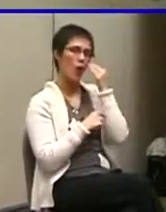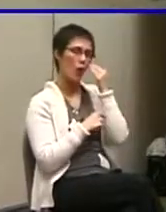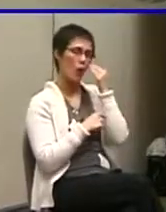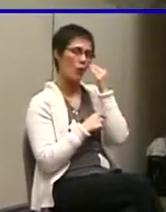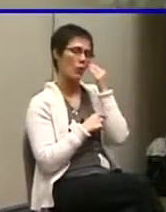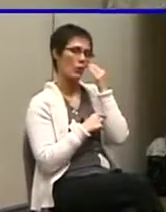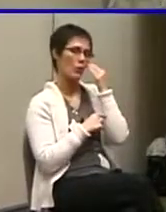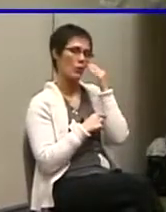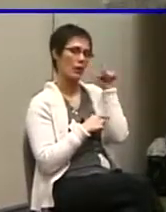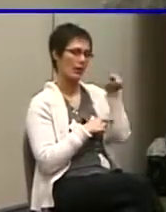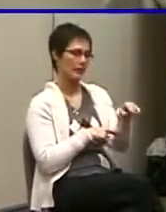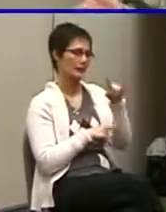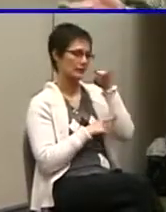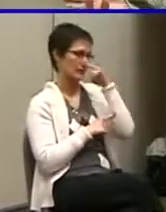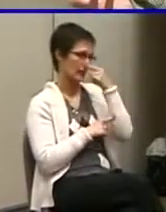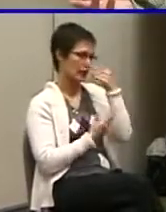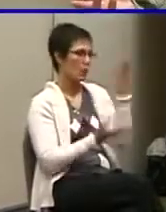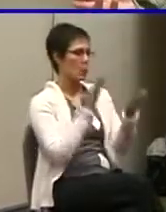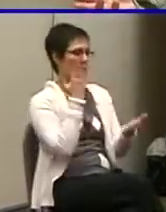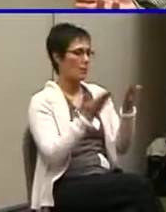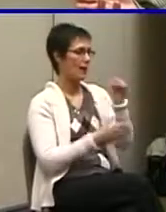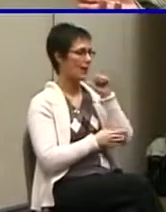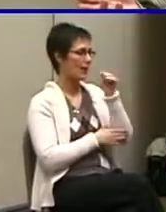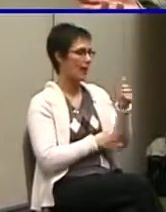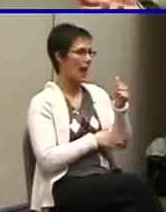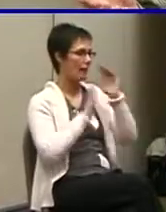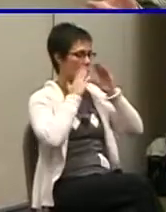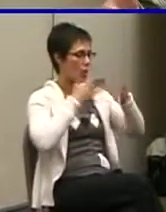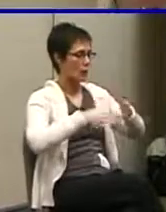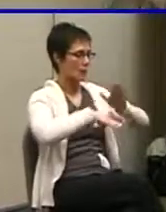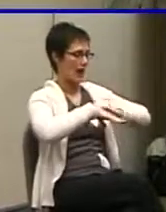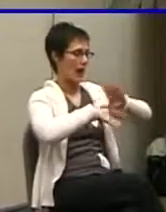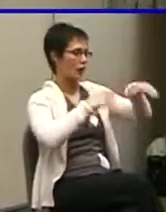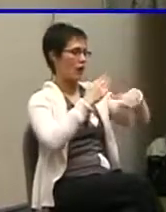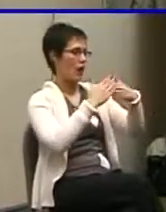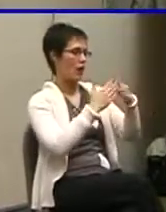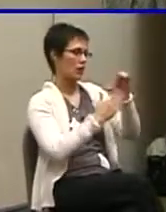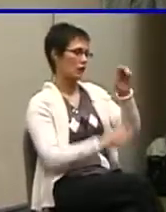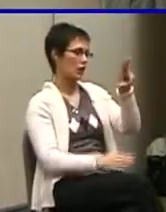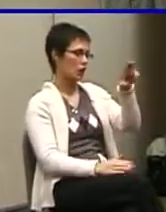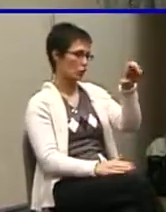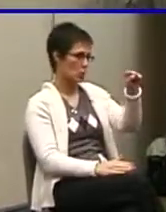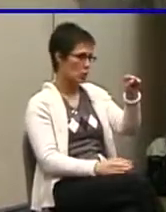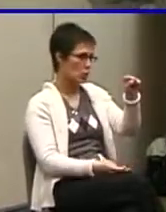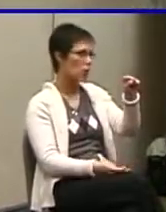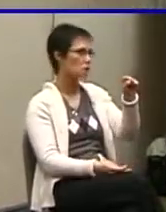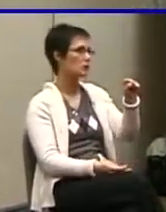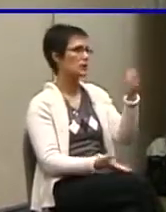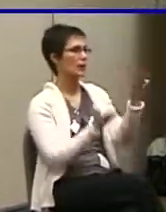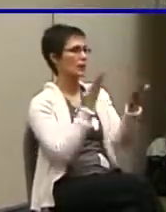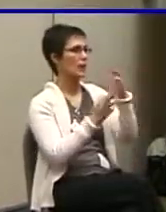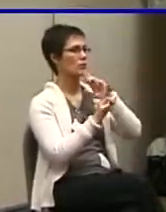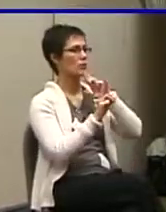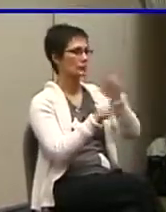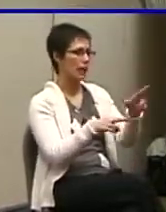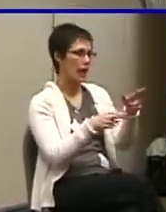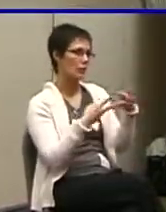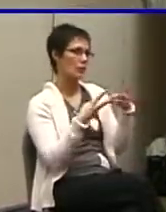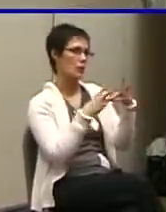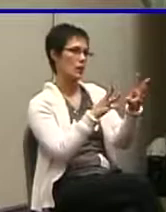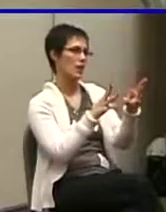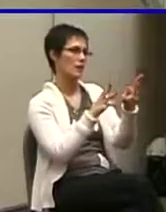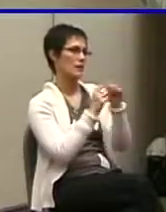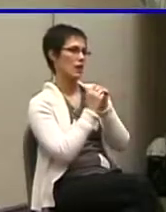who's probably may not focus on all the cues that are happening. He may respond in ways that are far